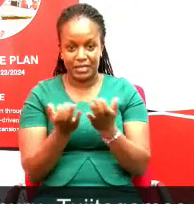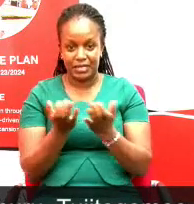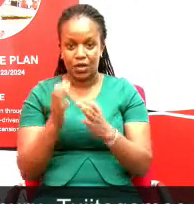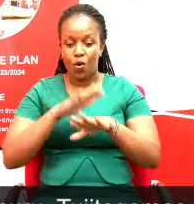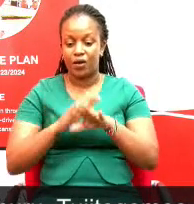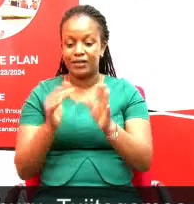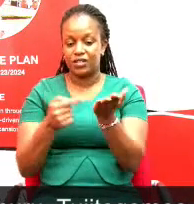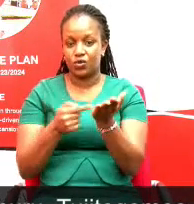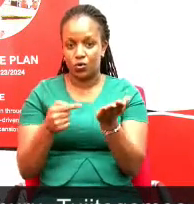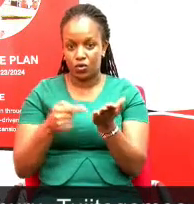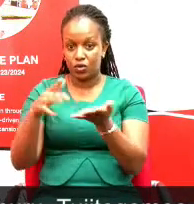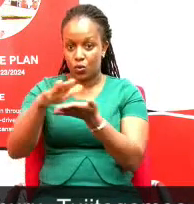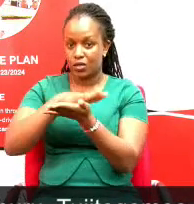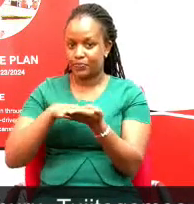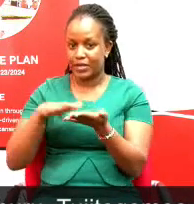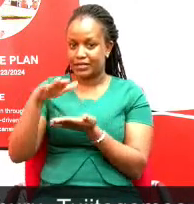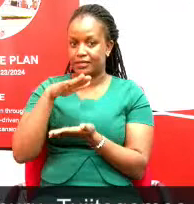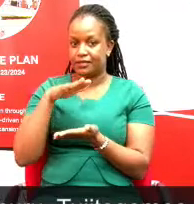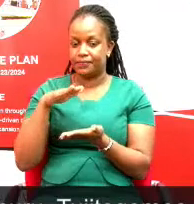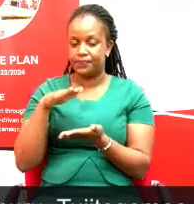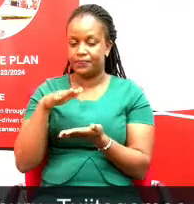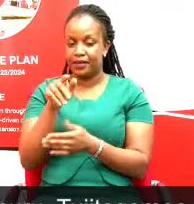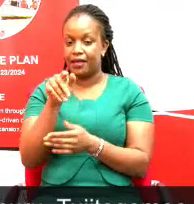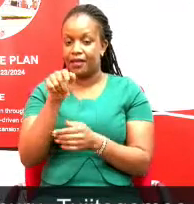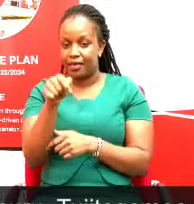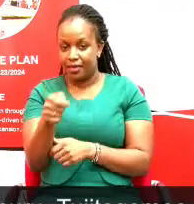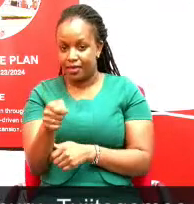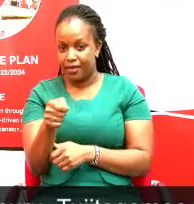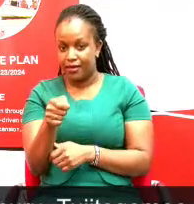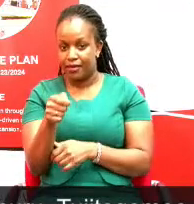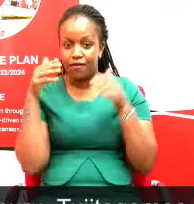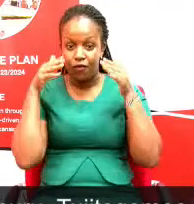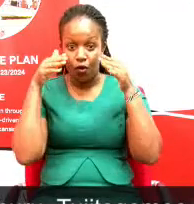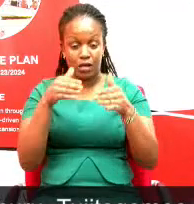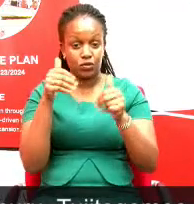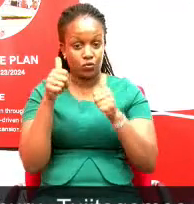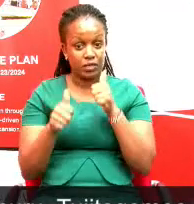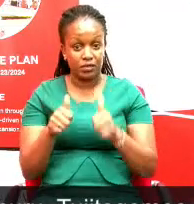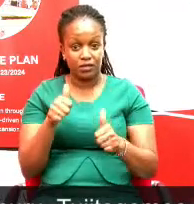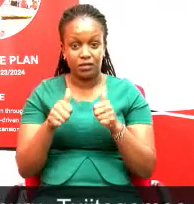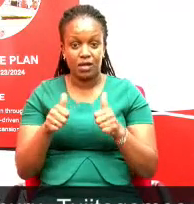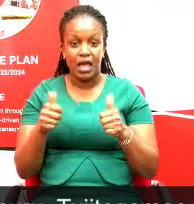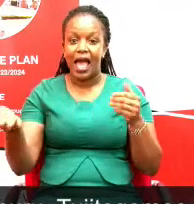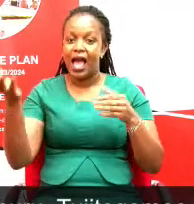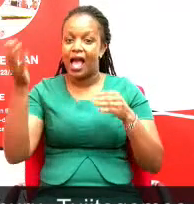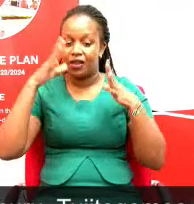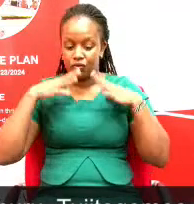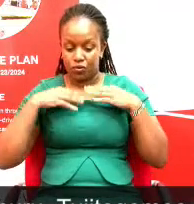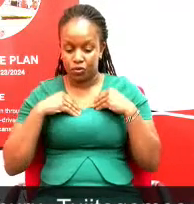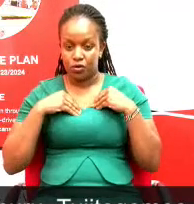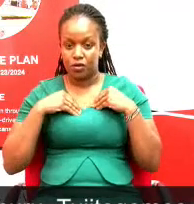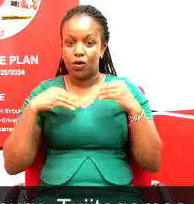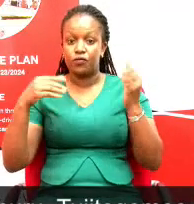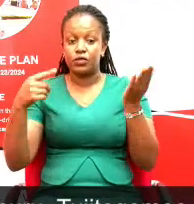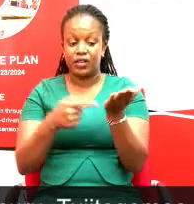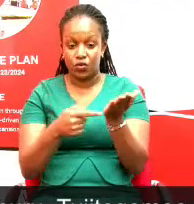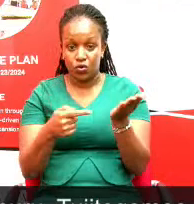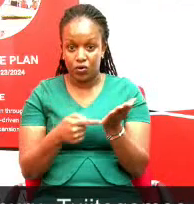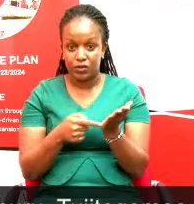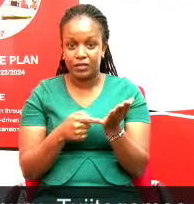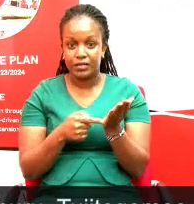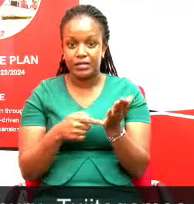the technological space. Keen focus will be the adoption of technology such